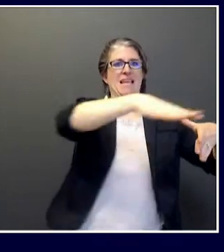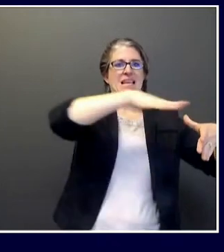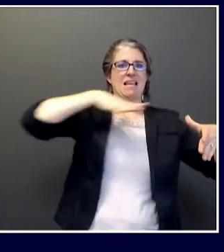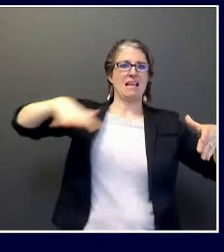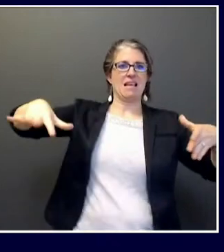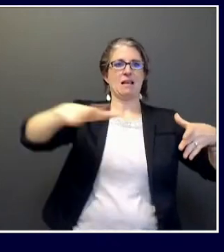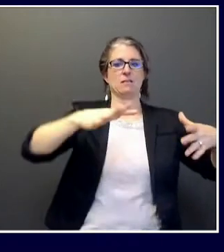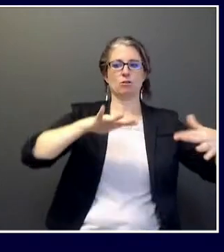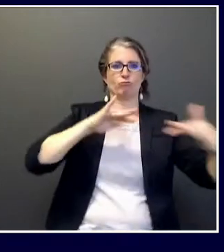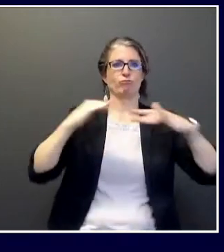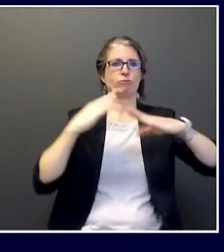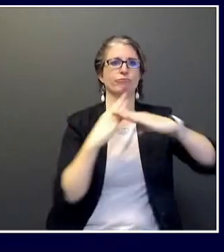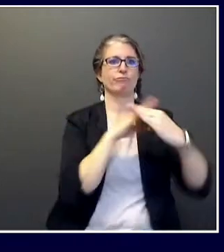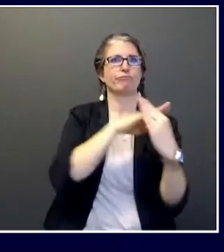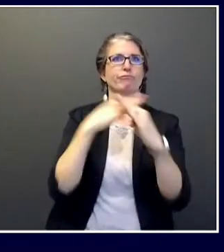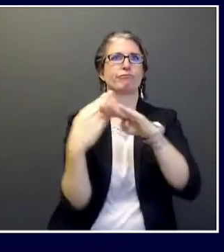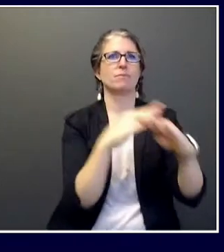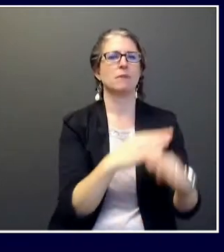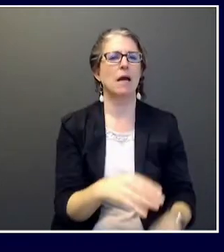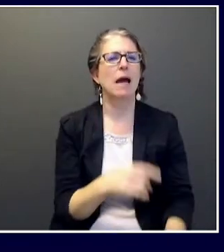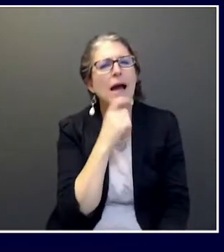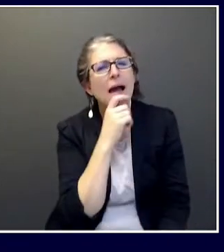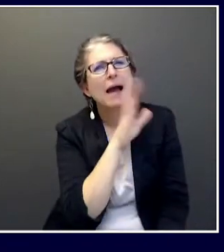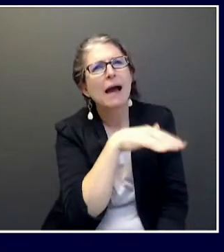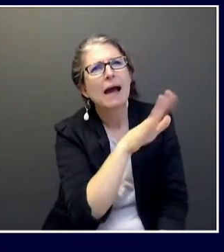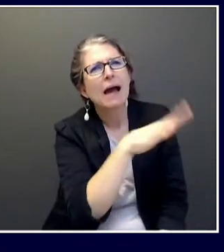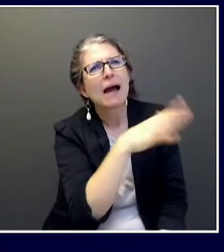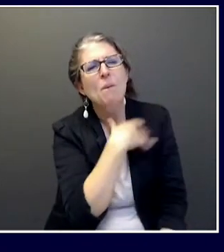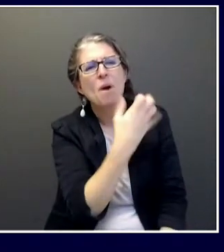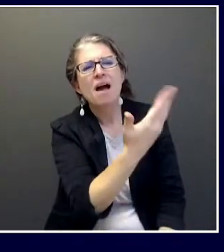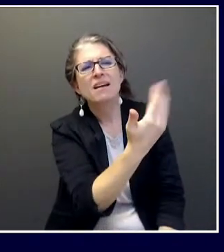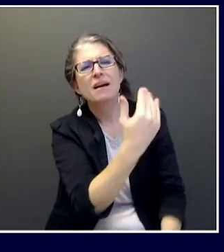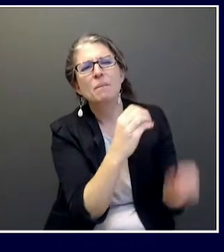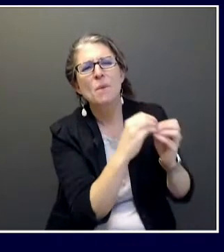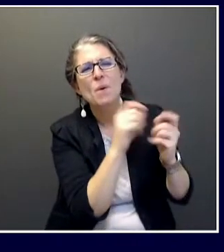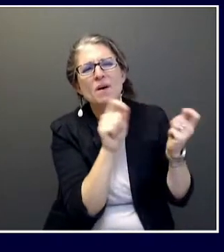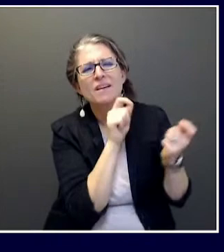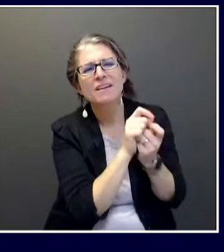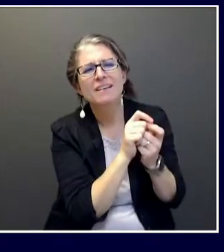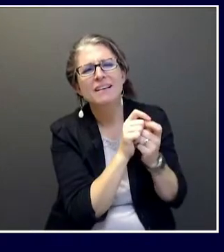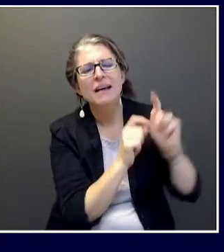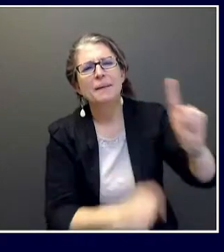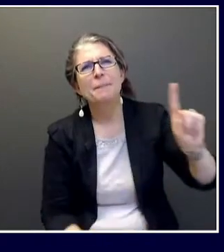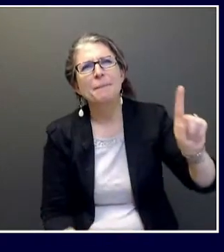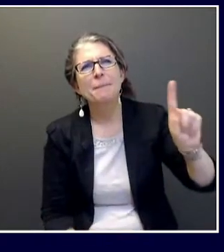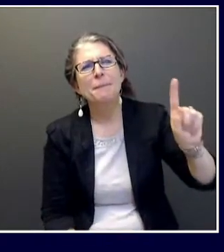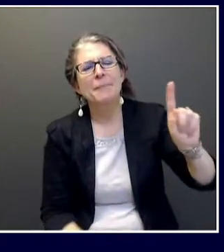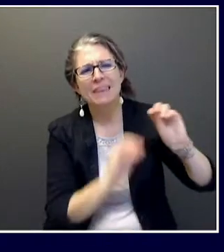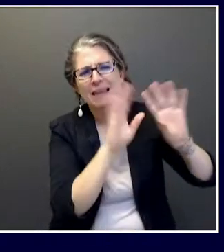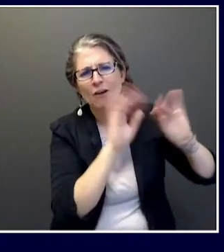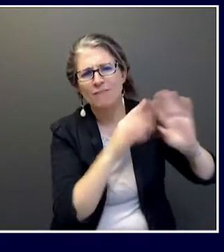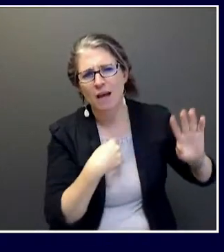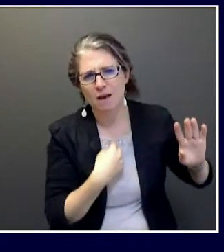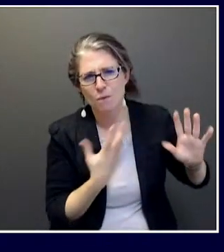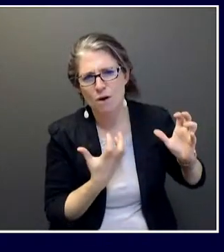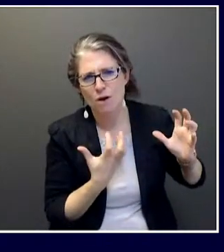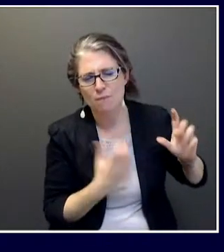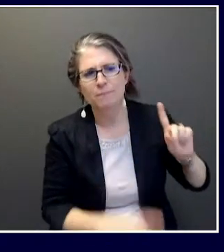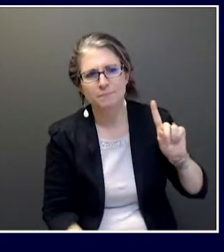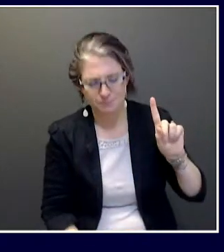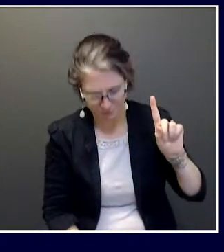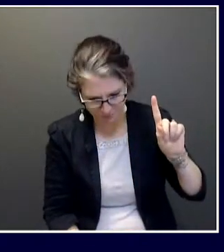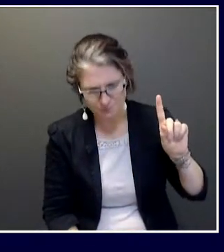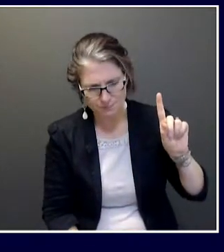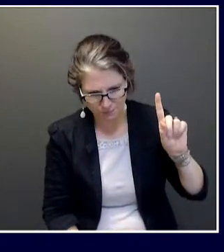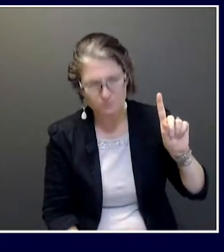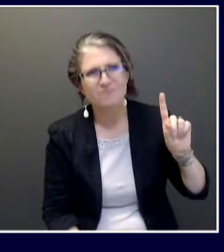this. I apologize. It's just, I would imagine that if we're seeing that happen with vaccinated people, why are we not seeing the same proportion with unvaccinated people, also that